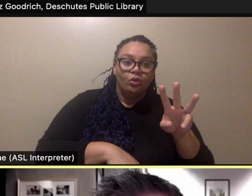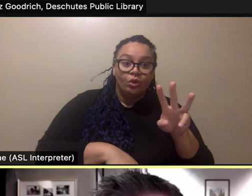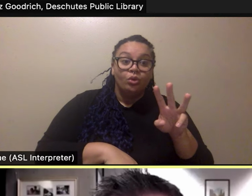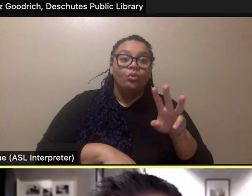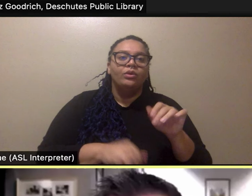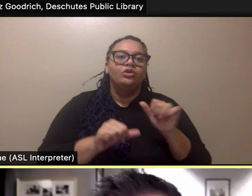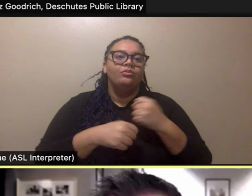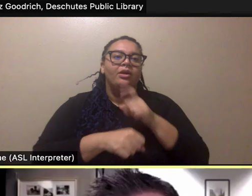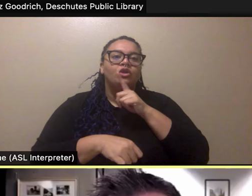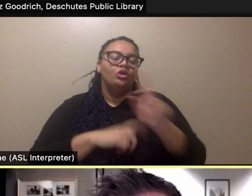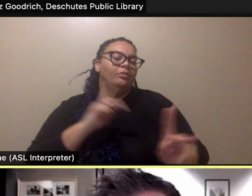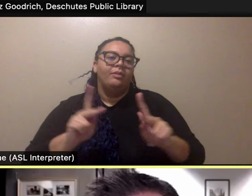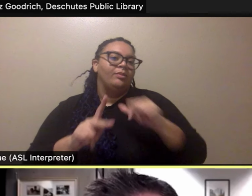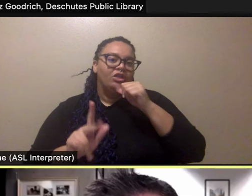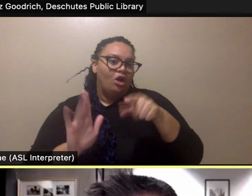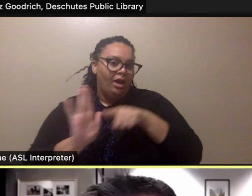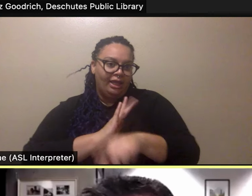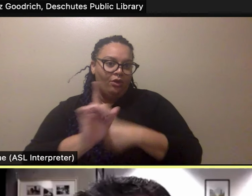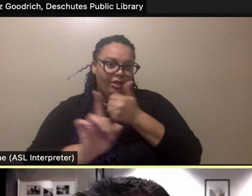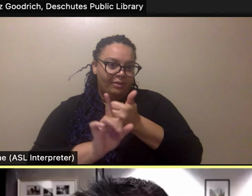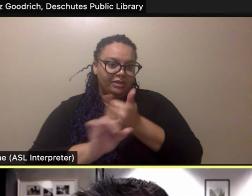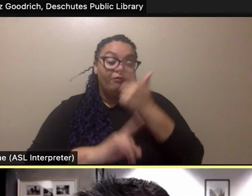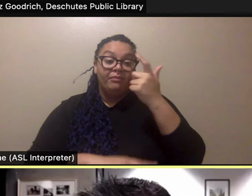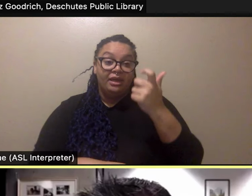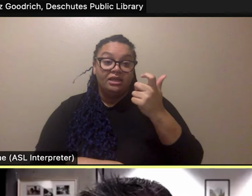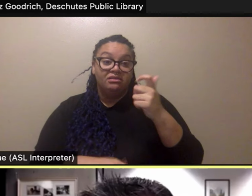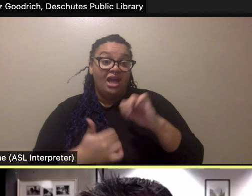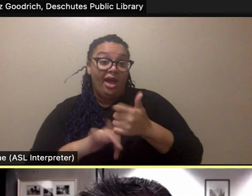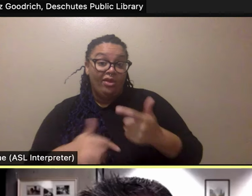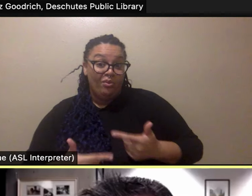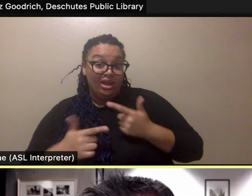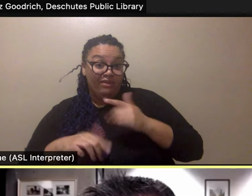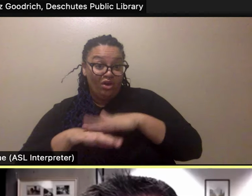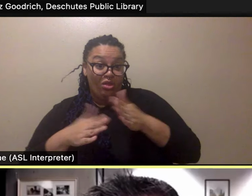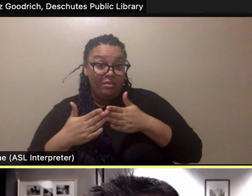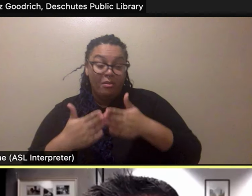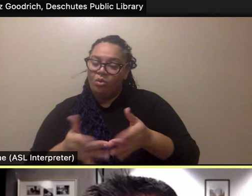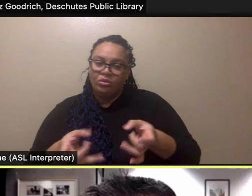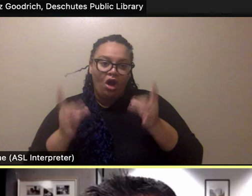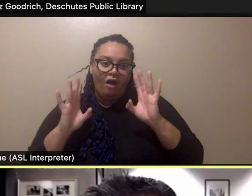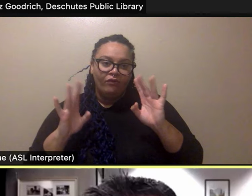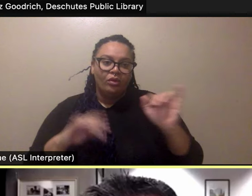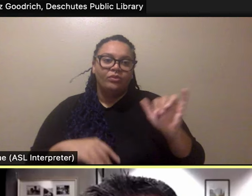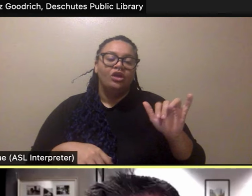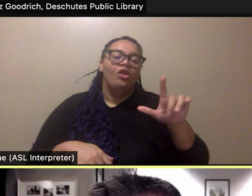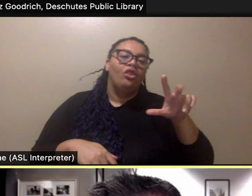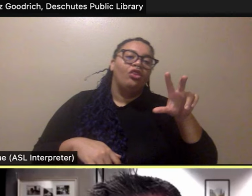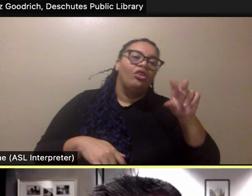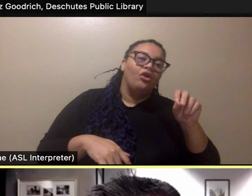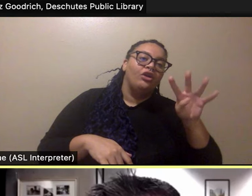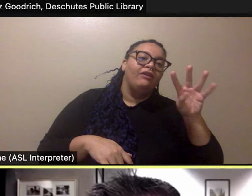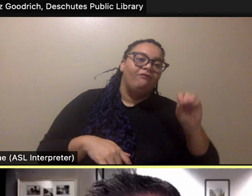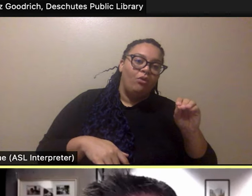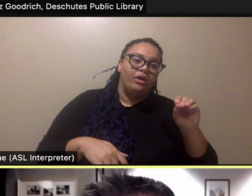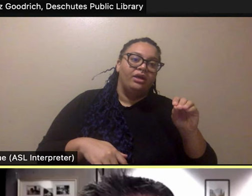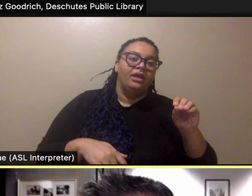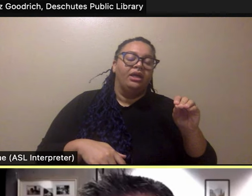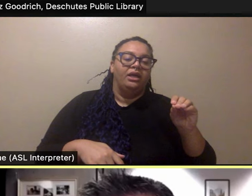minimum, because the conditions were so bad. And all these, there would maybe be 30 to 40 crew members that had to control